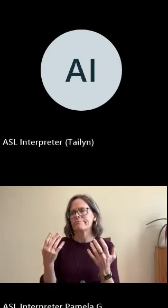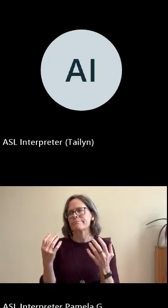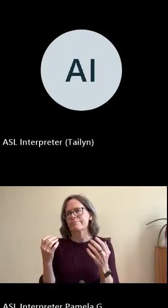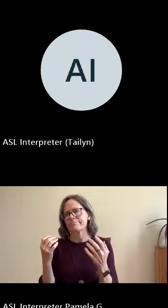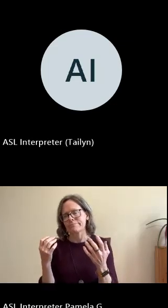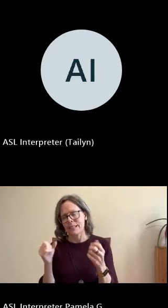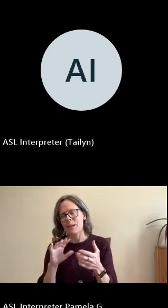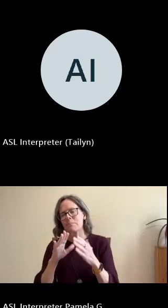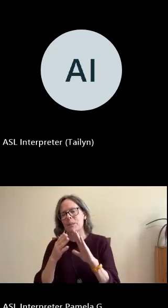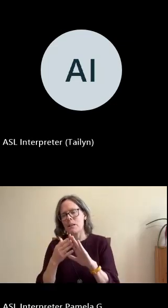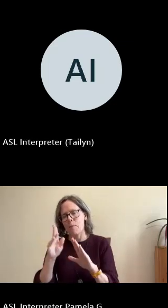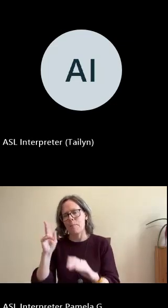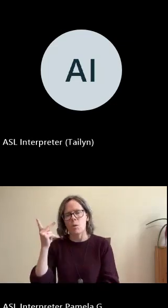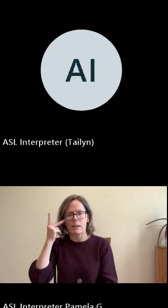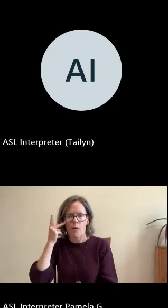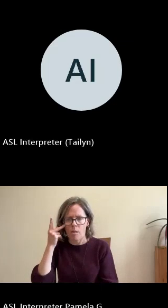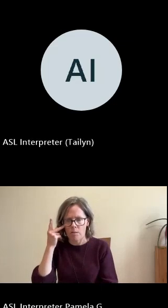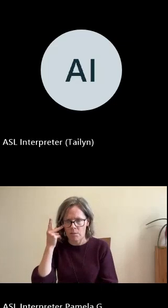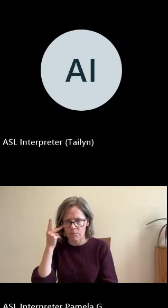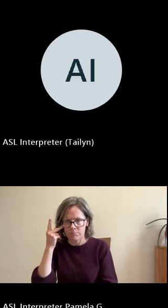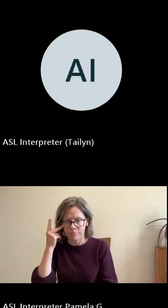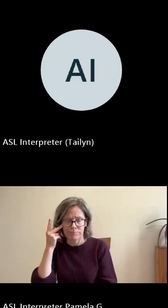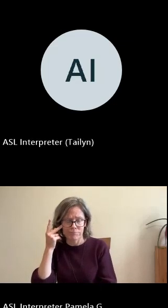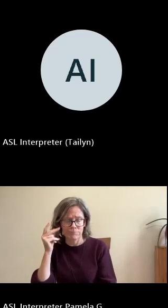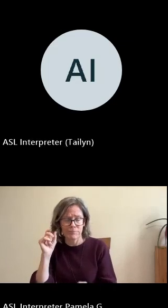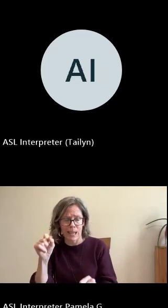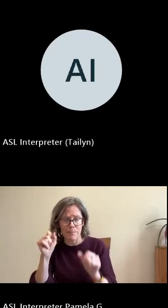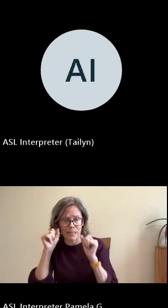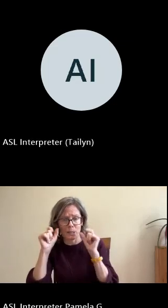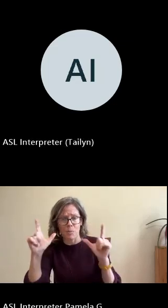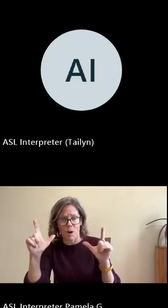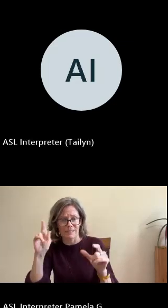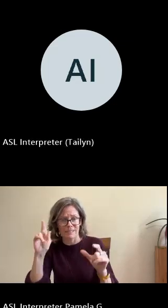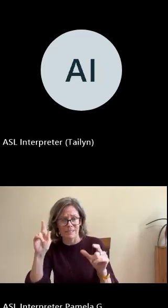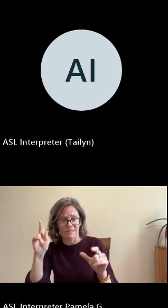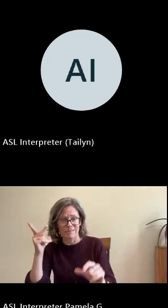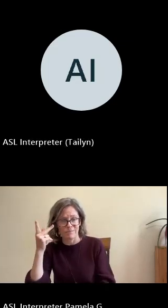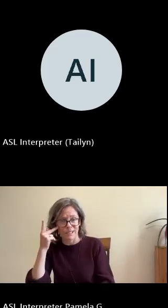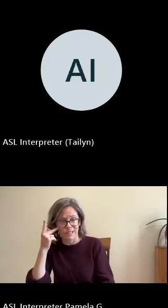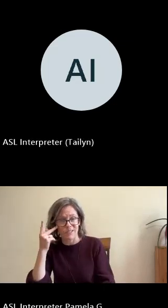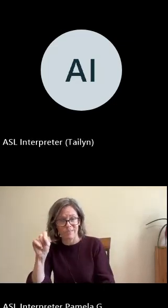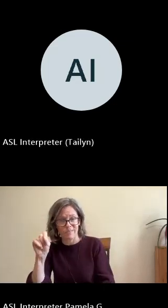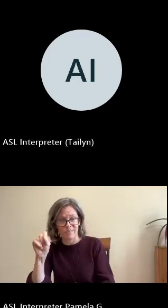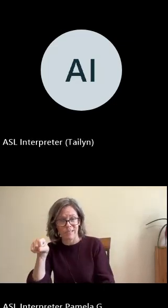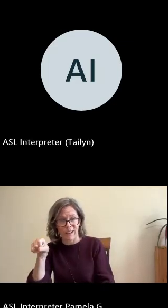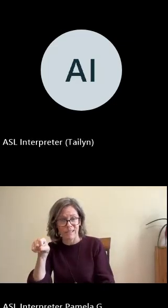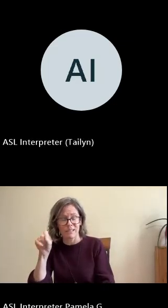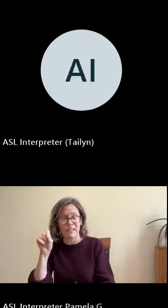ways. And by contributing to MAPE's PAC,